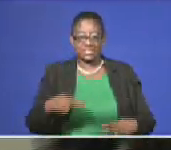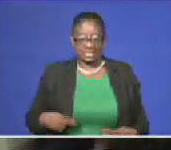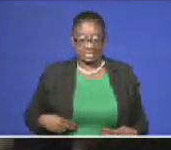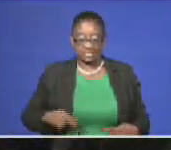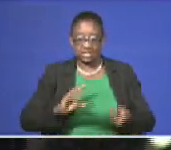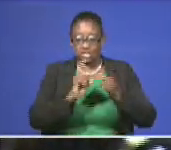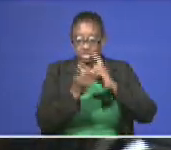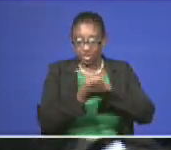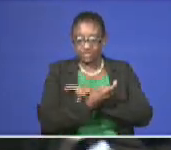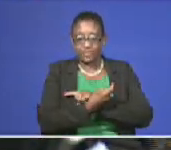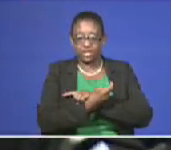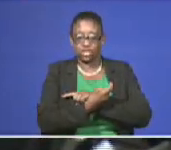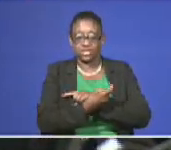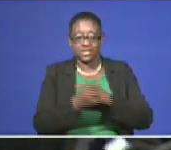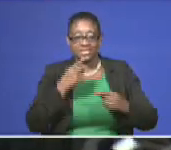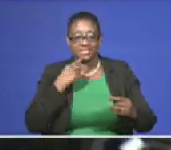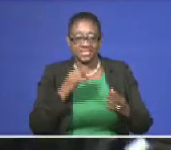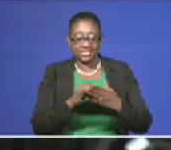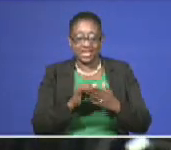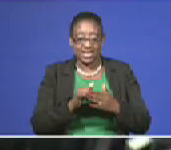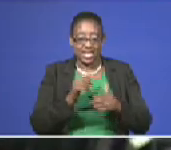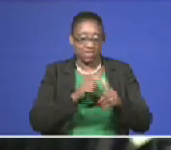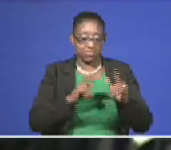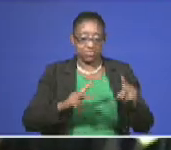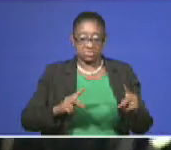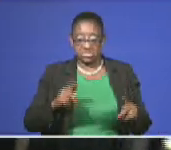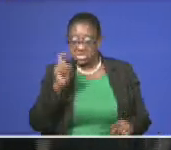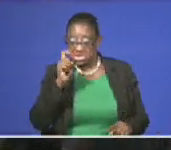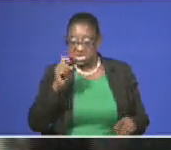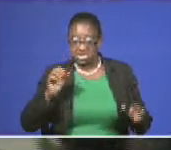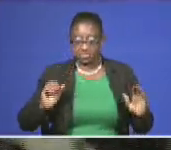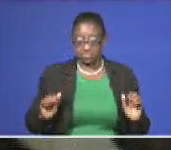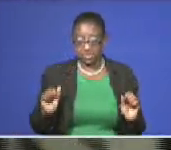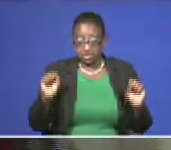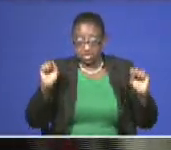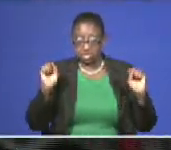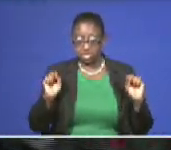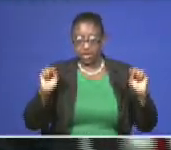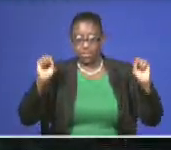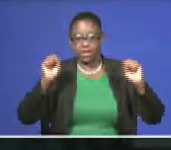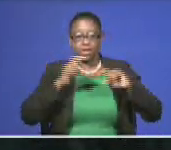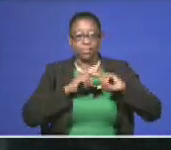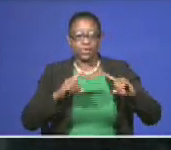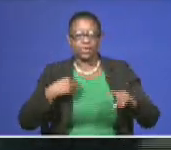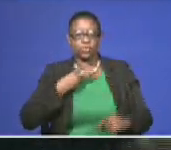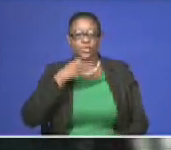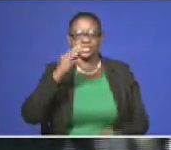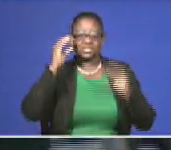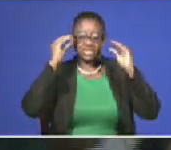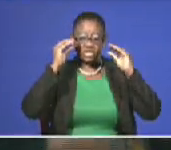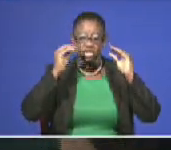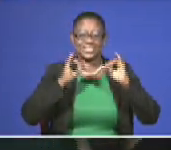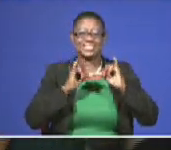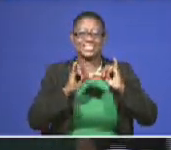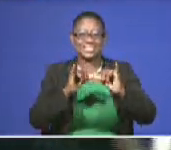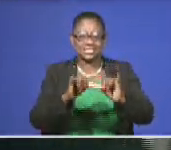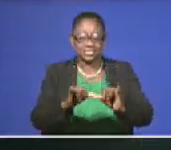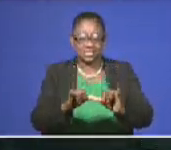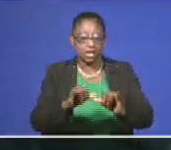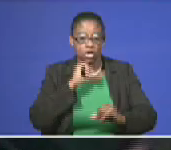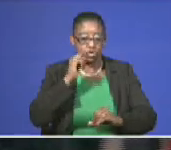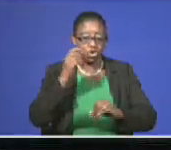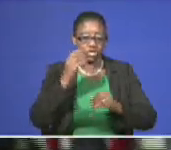summer approaching, you know, everybody have this fad where they have to be in shape. Here, we try to teach more for consistency rather than just for a